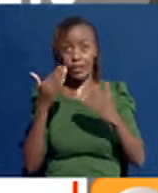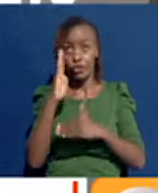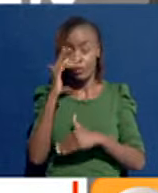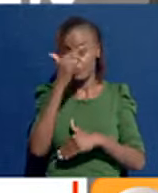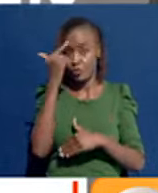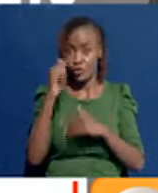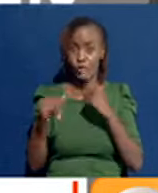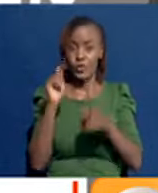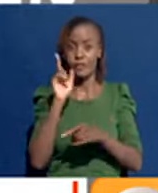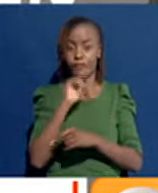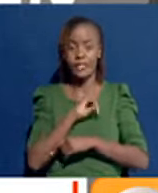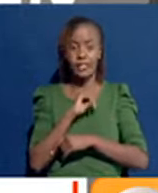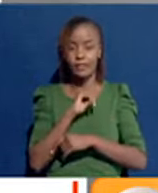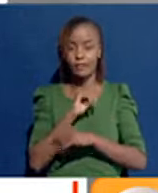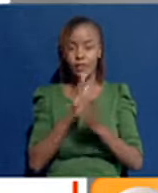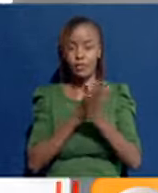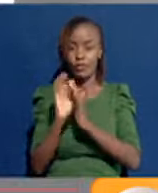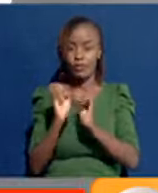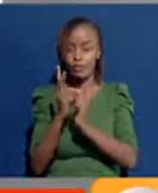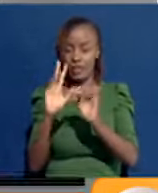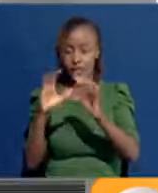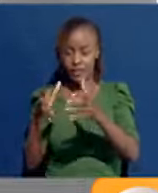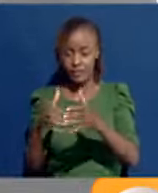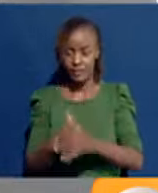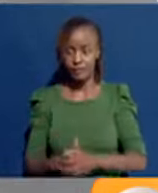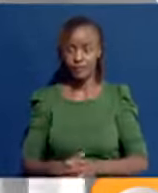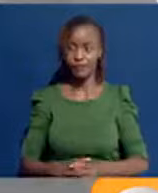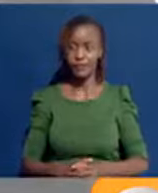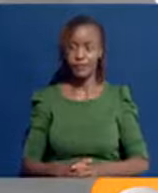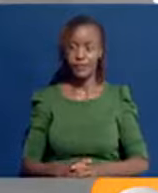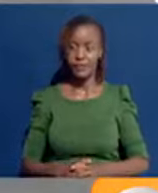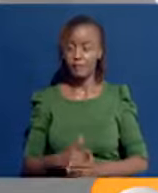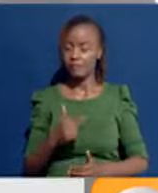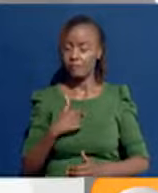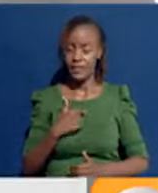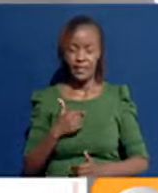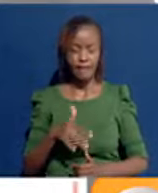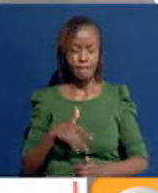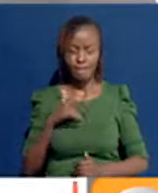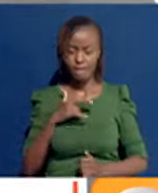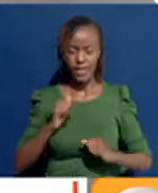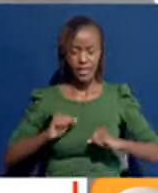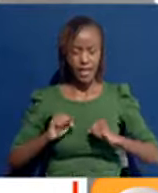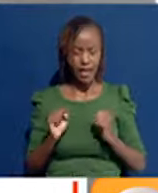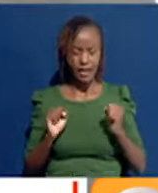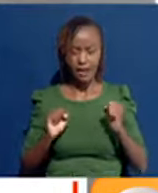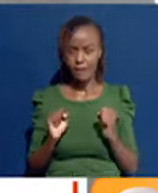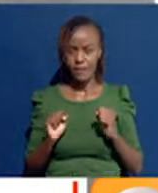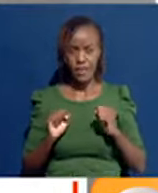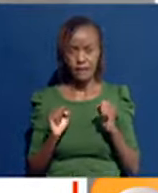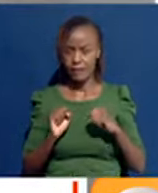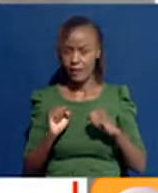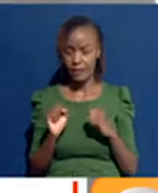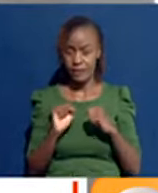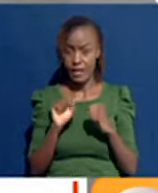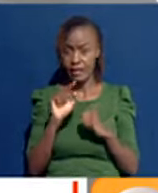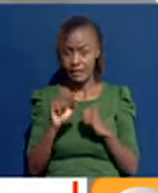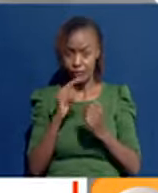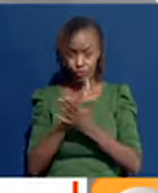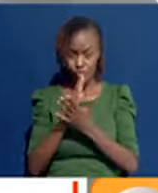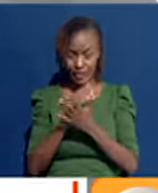we've won, even though through penalties. Nashukuru, ile furaha niko nayo, I can't explain it. It was a tough